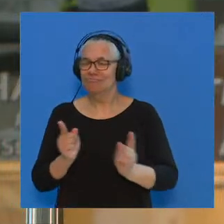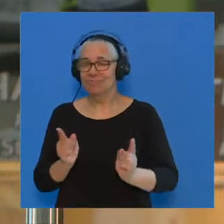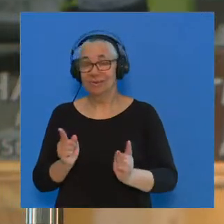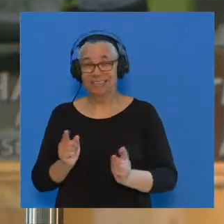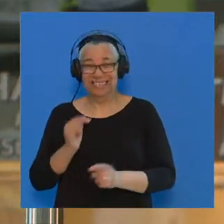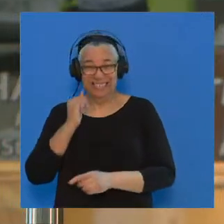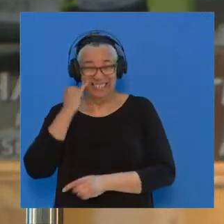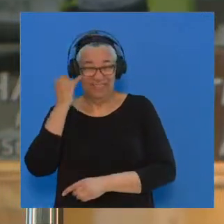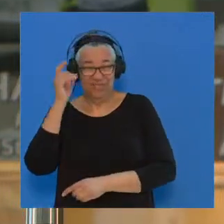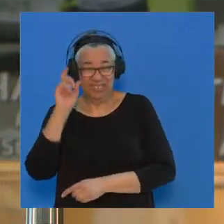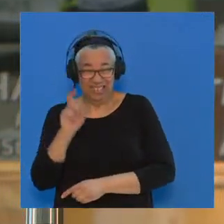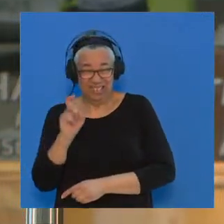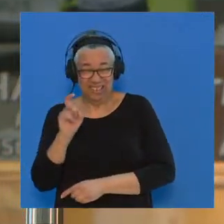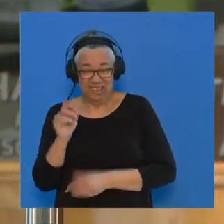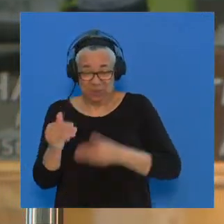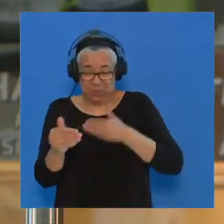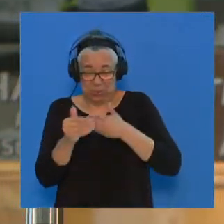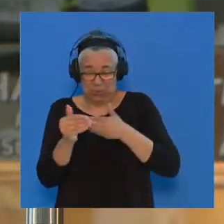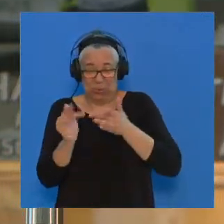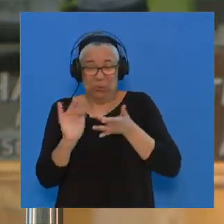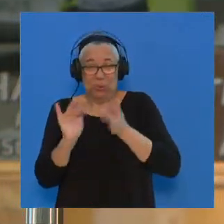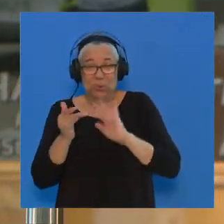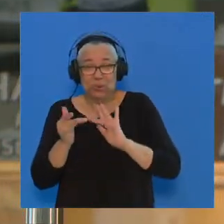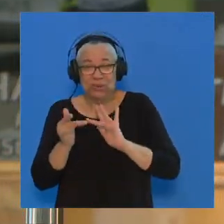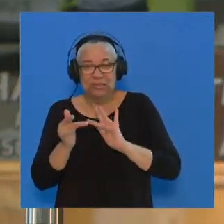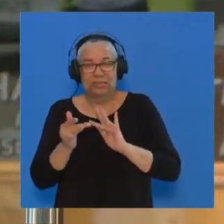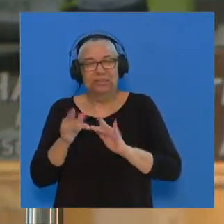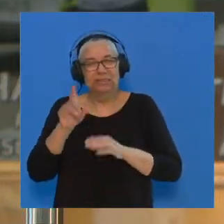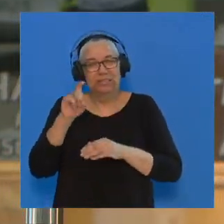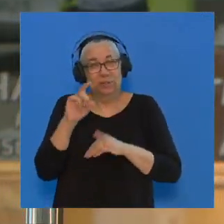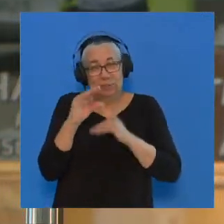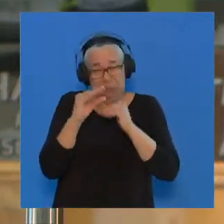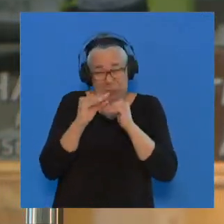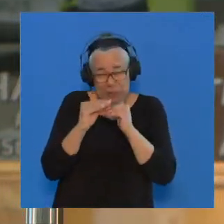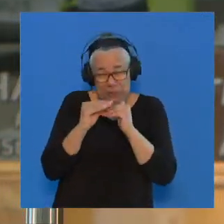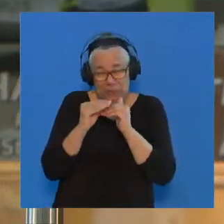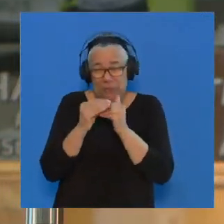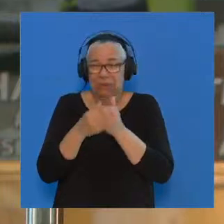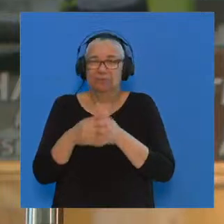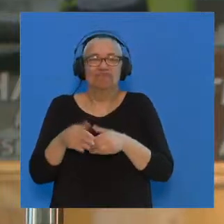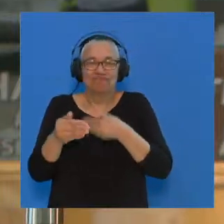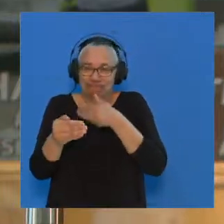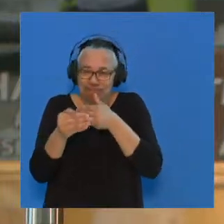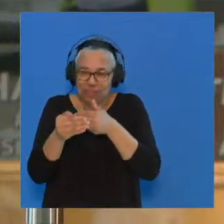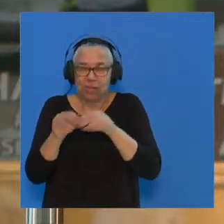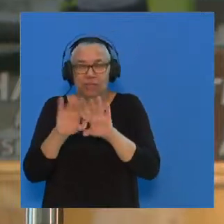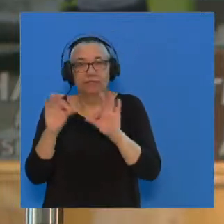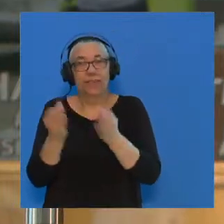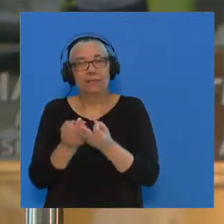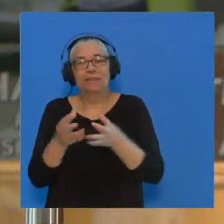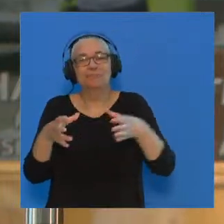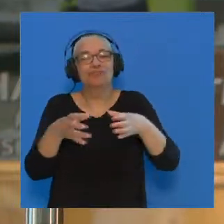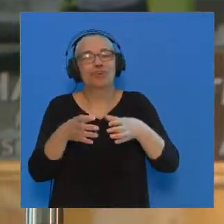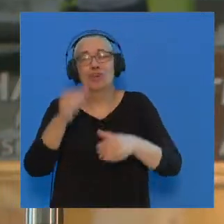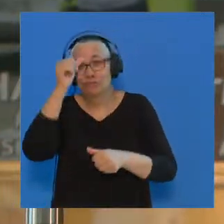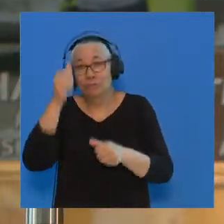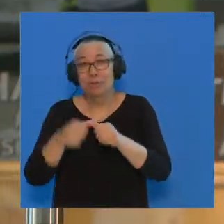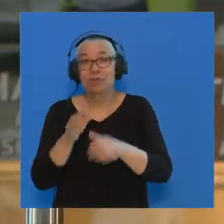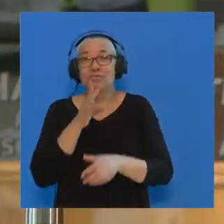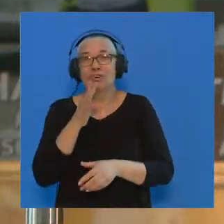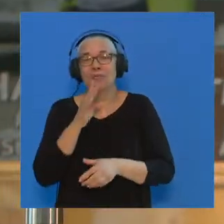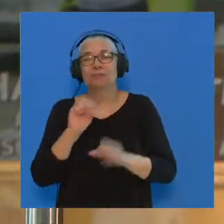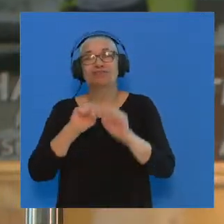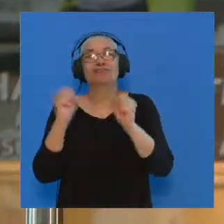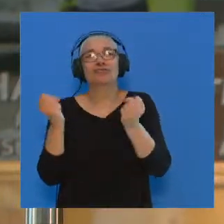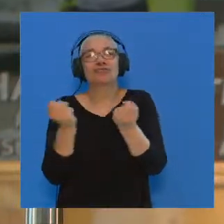if you have to have close contact with persons, it should be minimized. It should be your close family and your circles. Remember, we've been talking about these social bubbles,